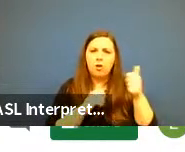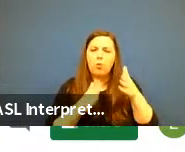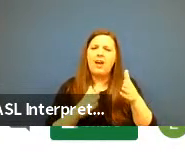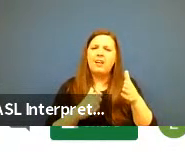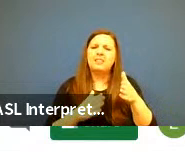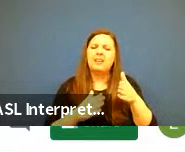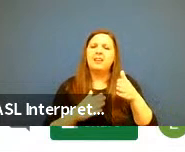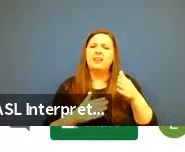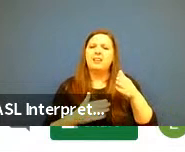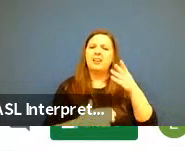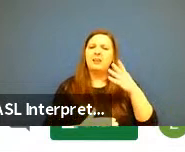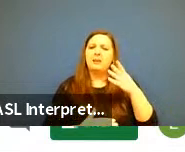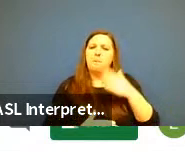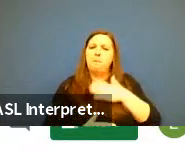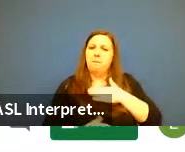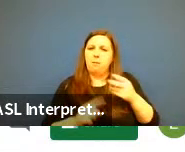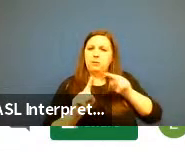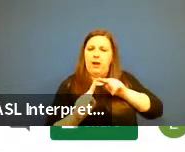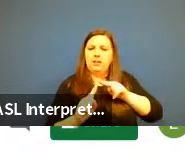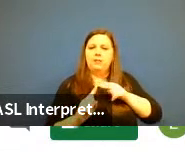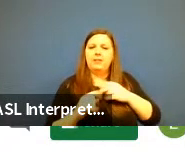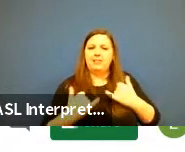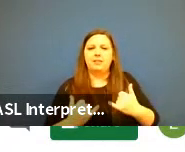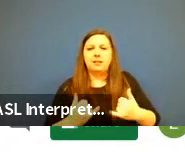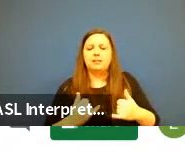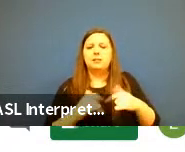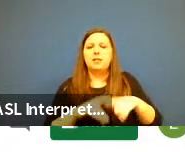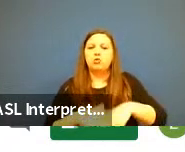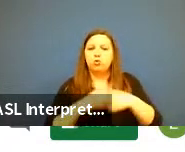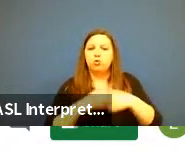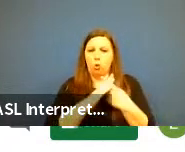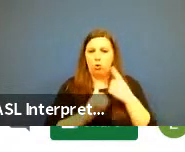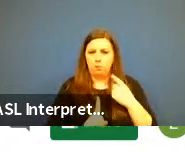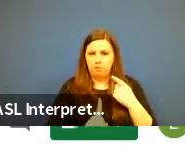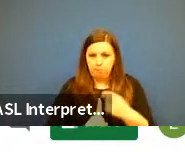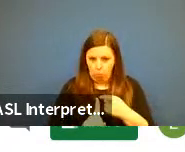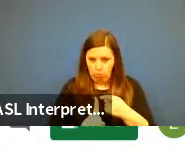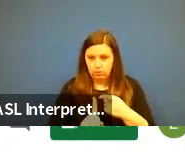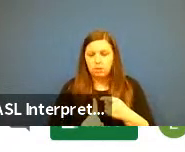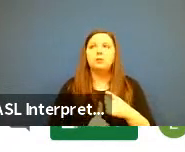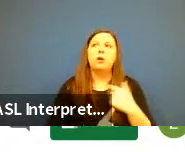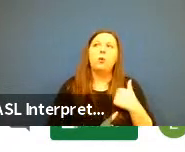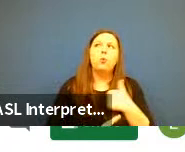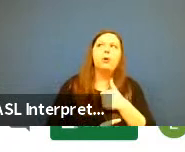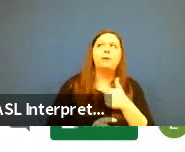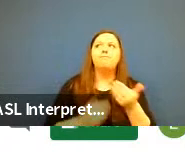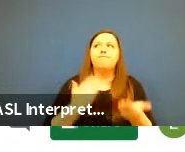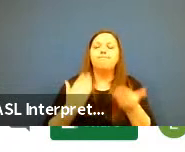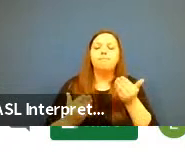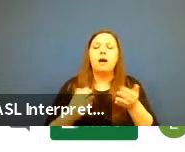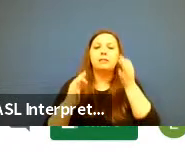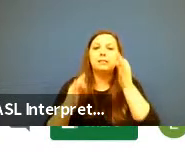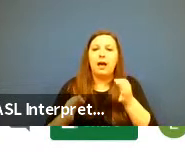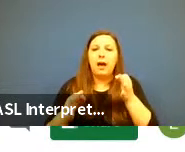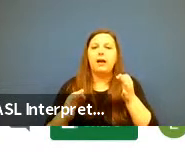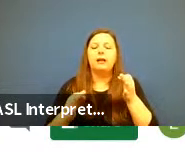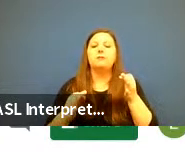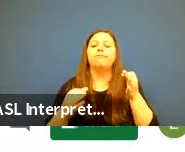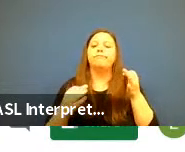point for us. And so we can, you know, we might decide to, as we're working,